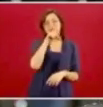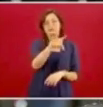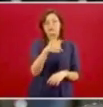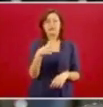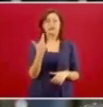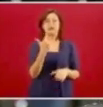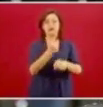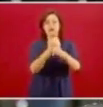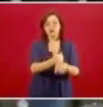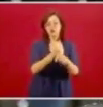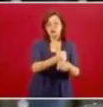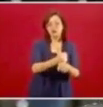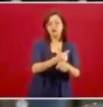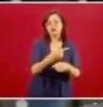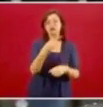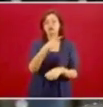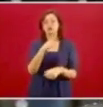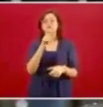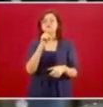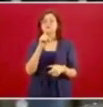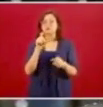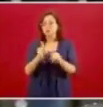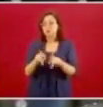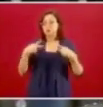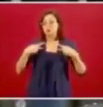that the virus is terrorizing